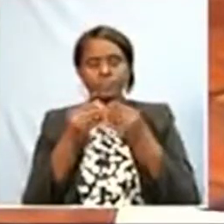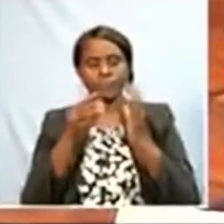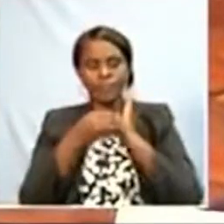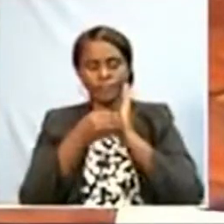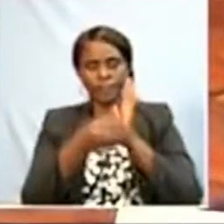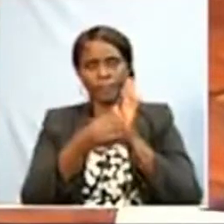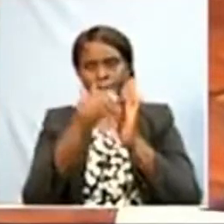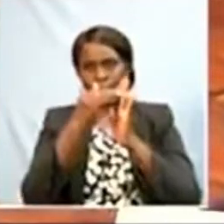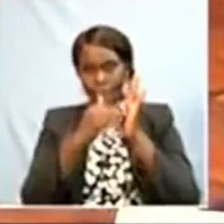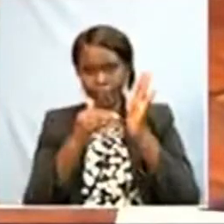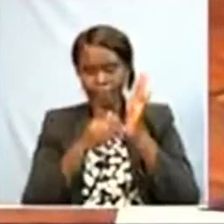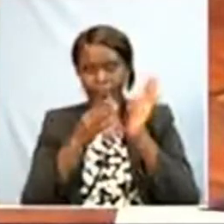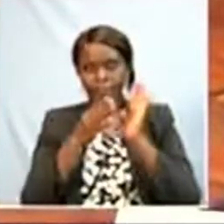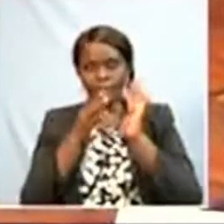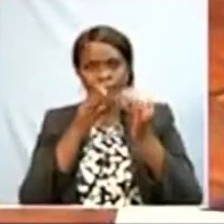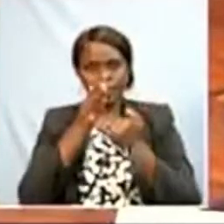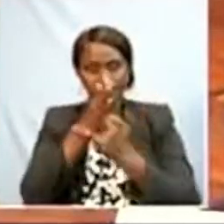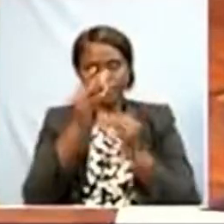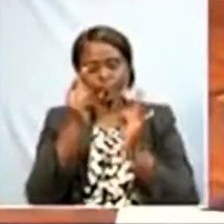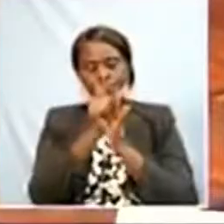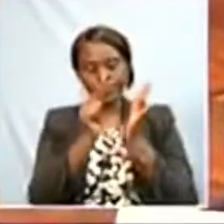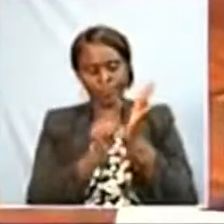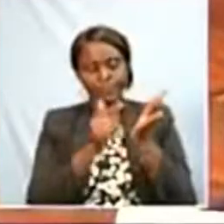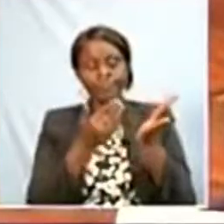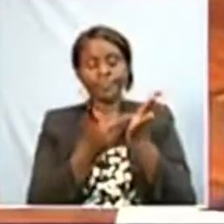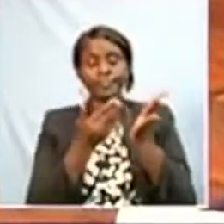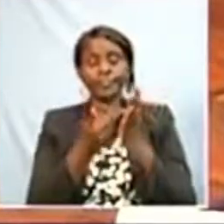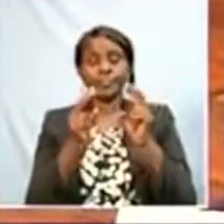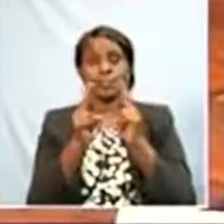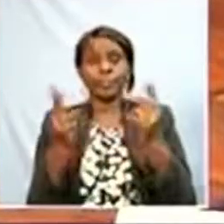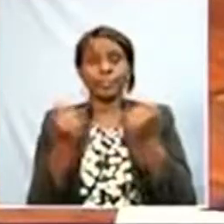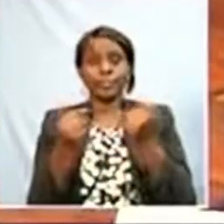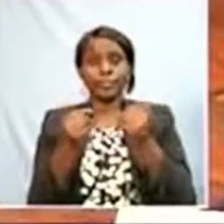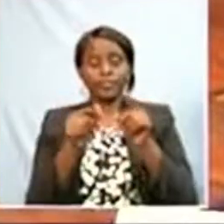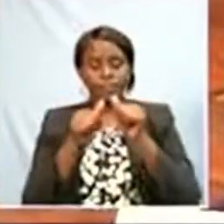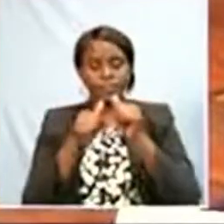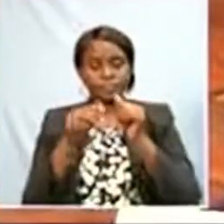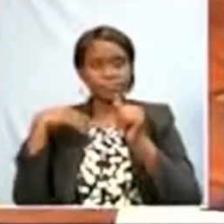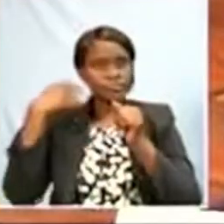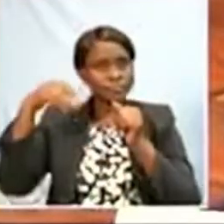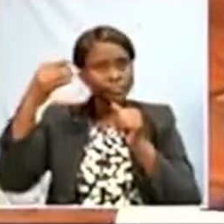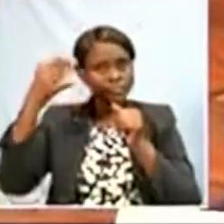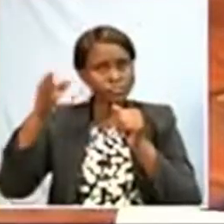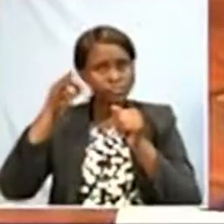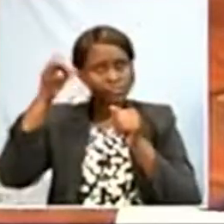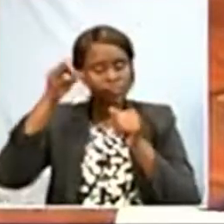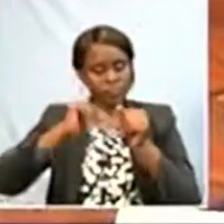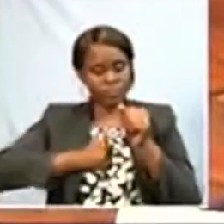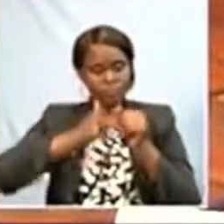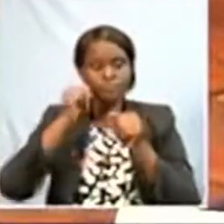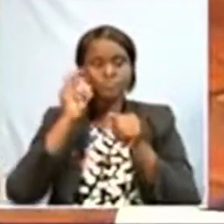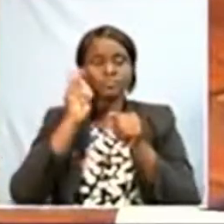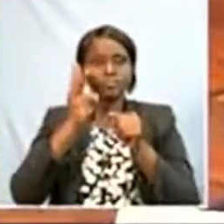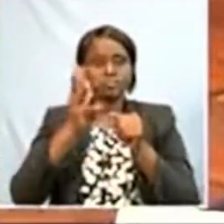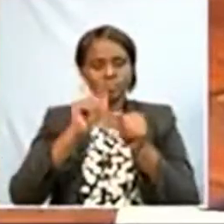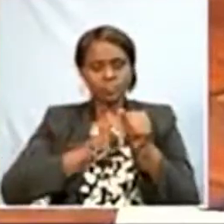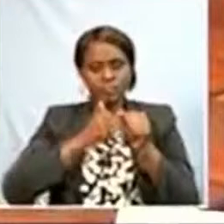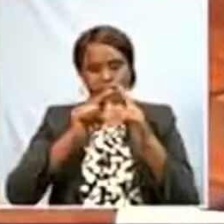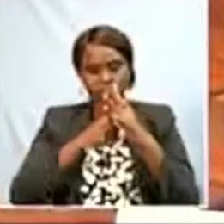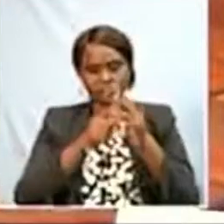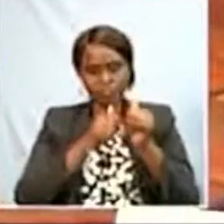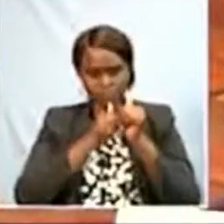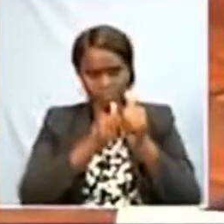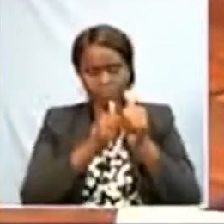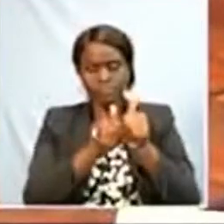guided through the guidelines. So going forward, Chair, I think we started